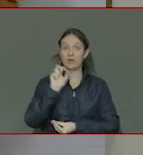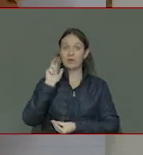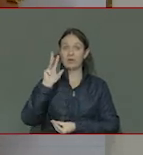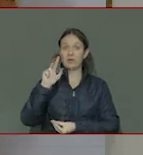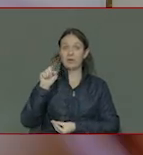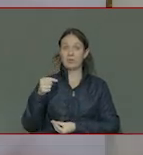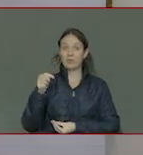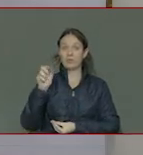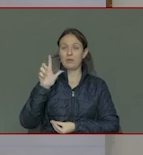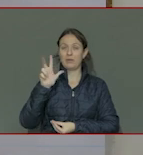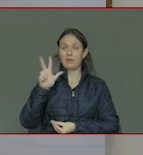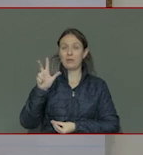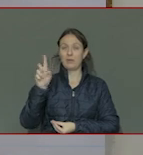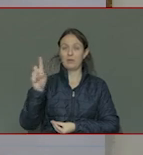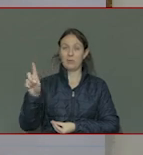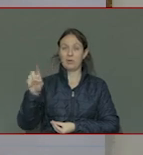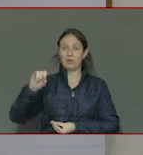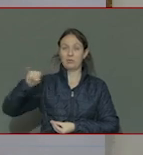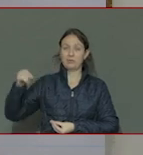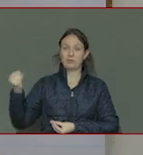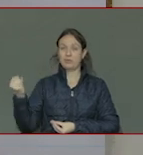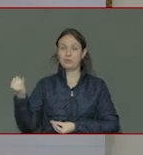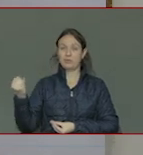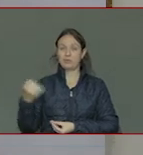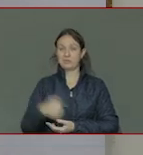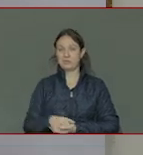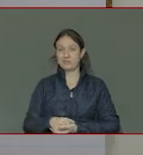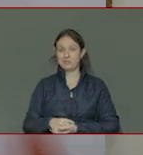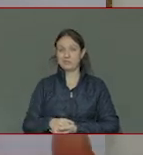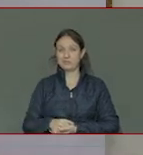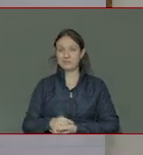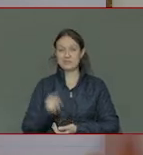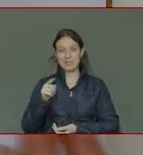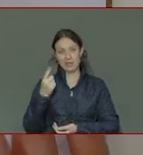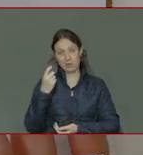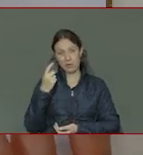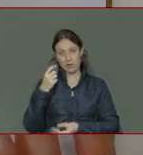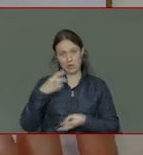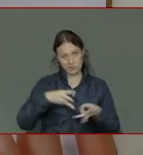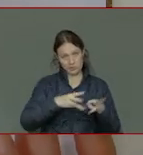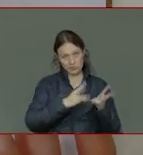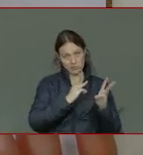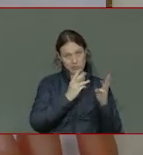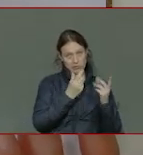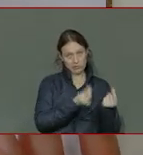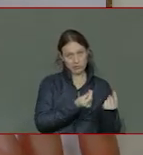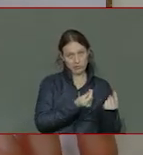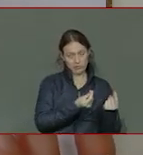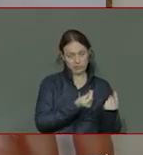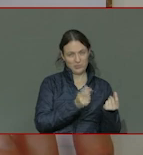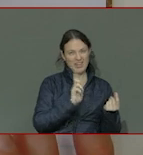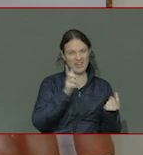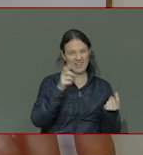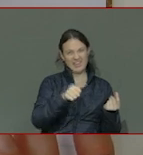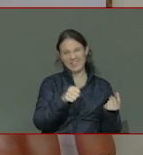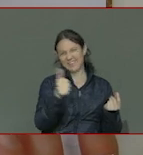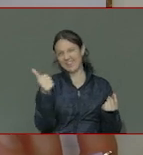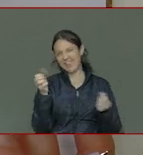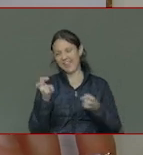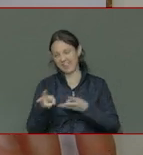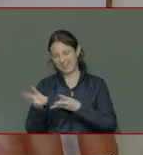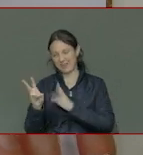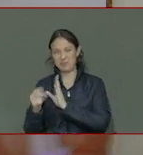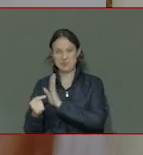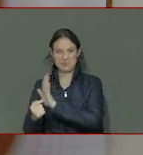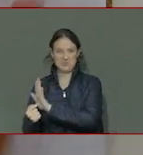139.81 joule. Okay, so that is the one way of doing it. I will later show you another way,